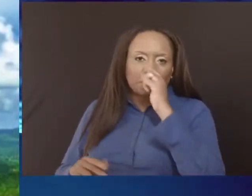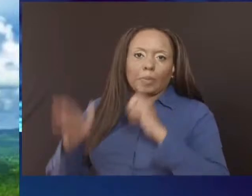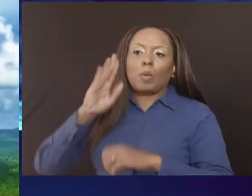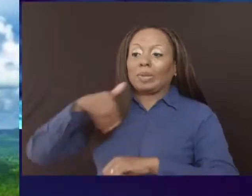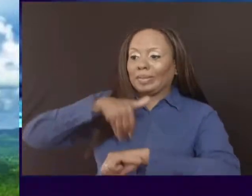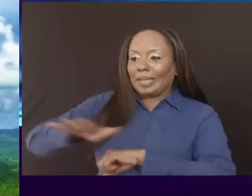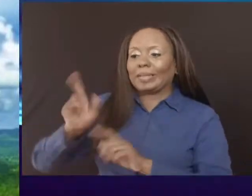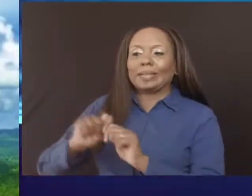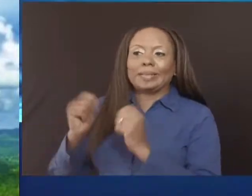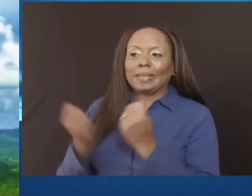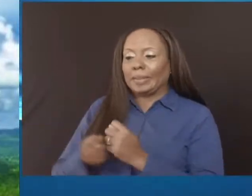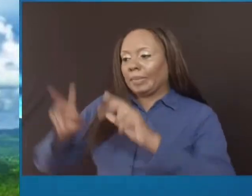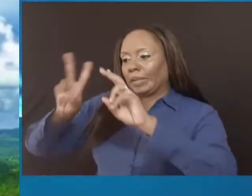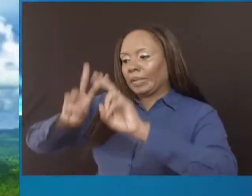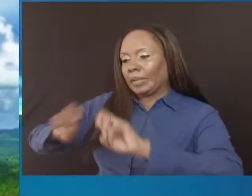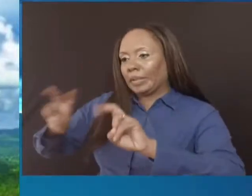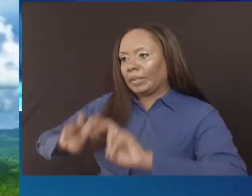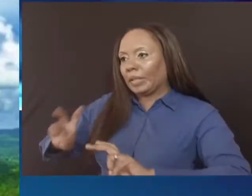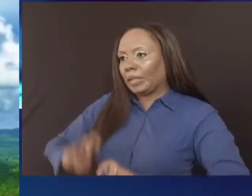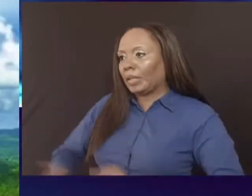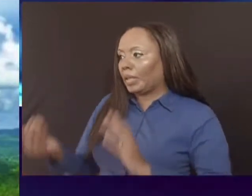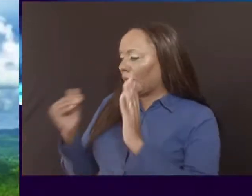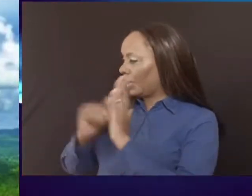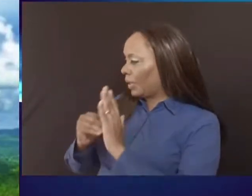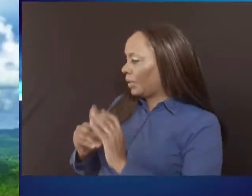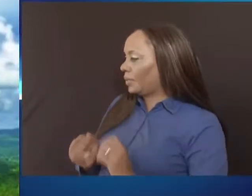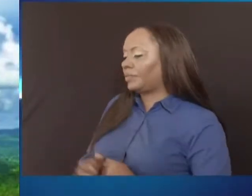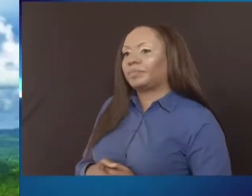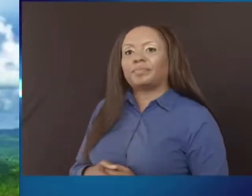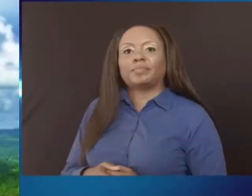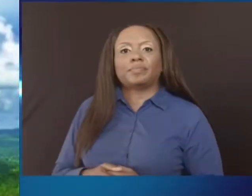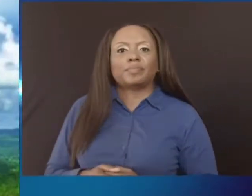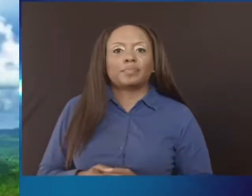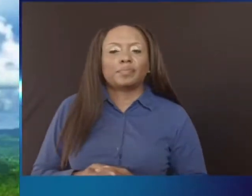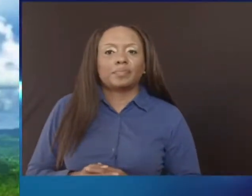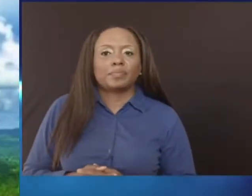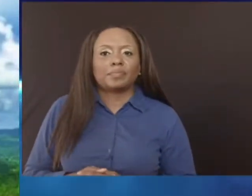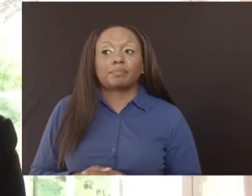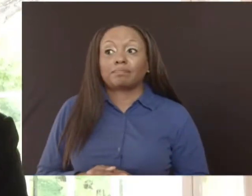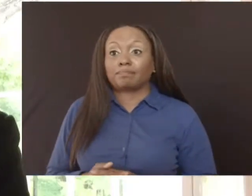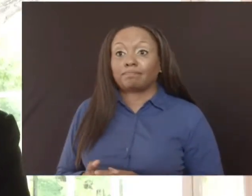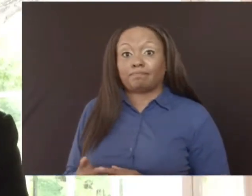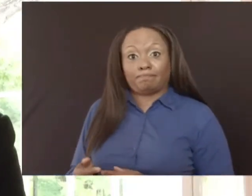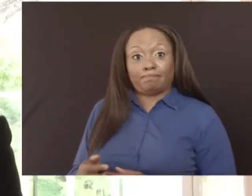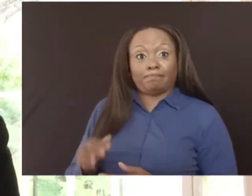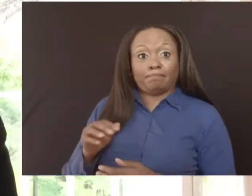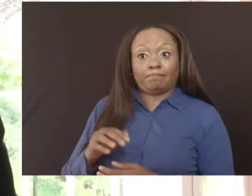person so that person can be reassessed as quickly as possible. Dr. Best?